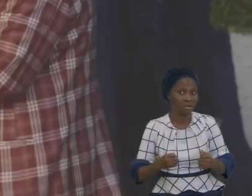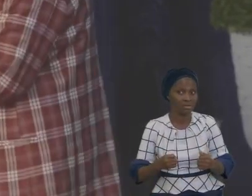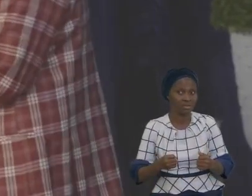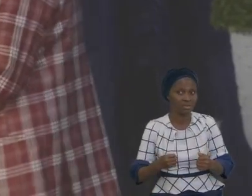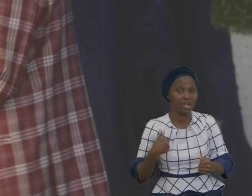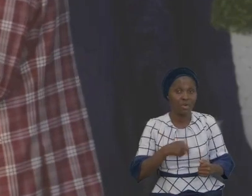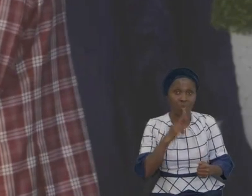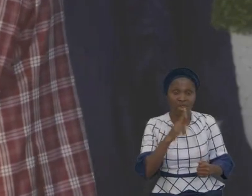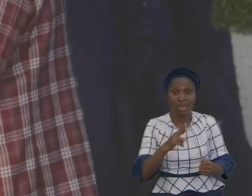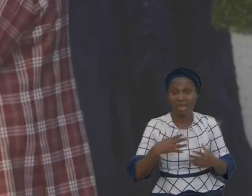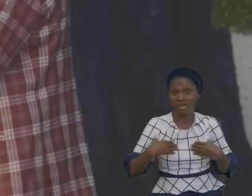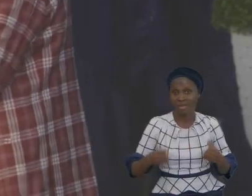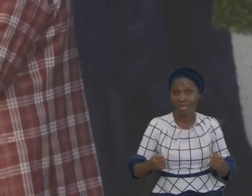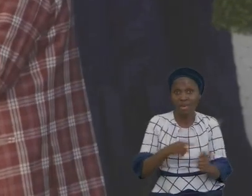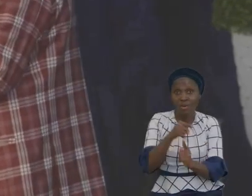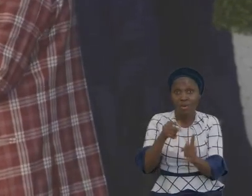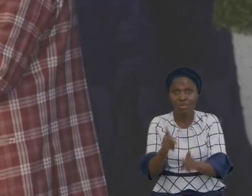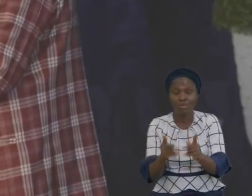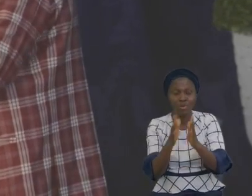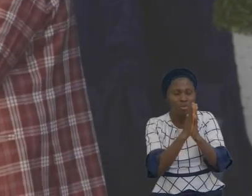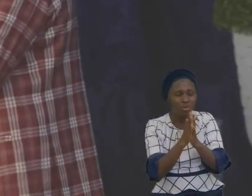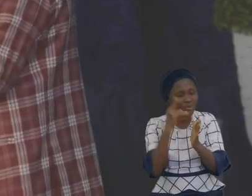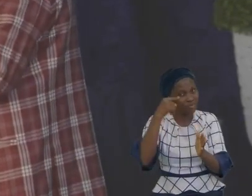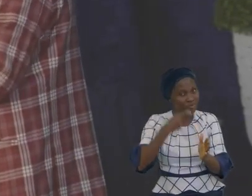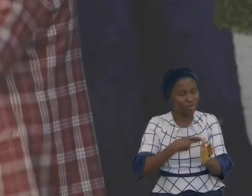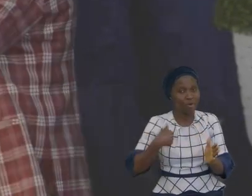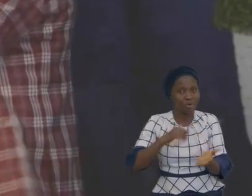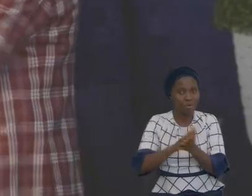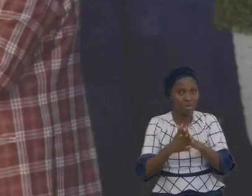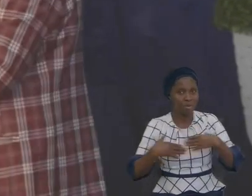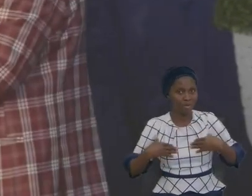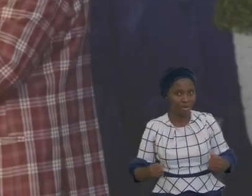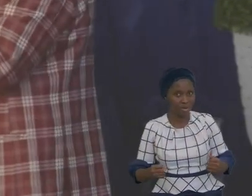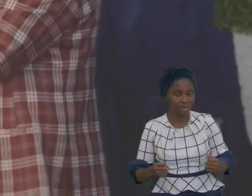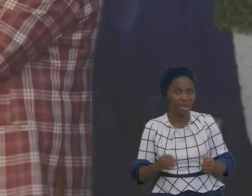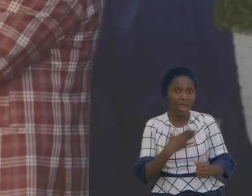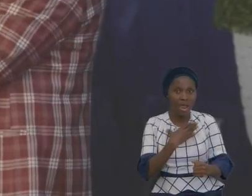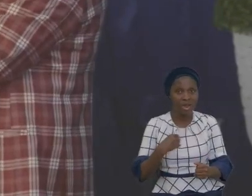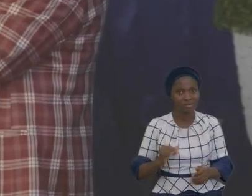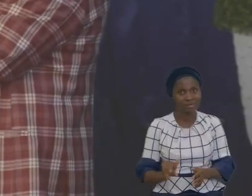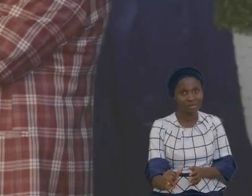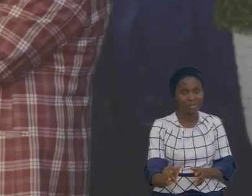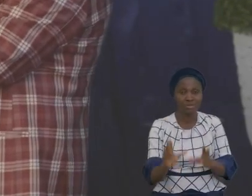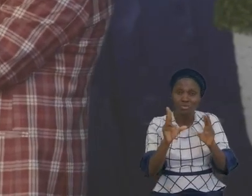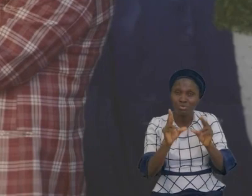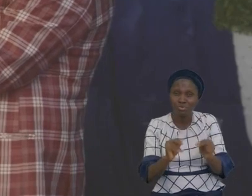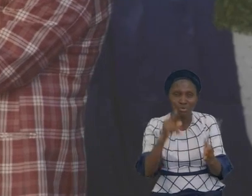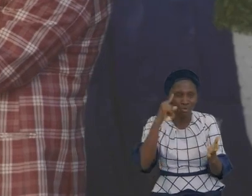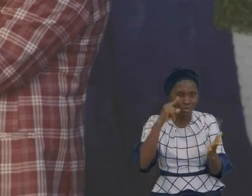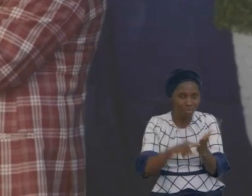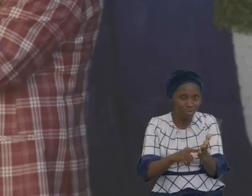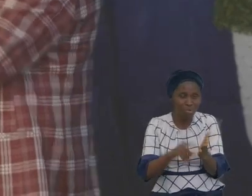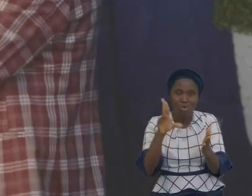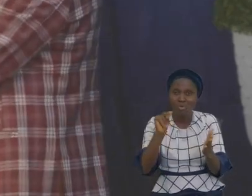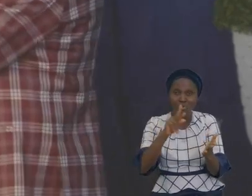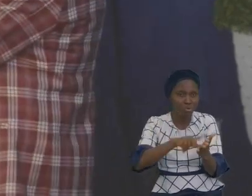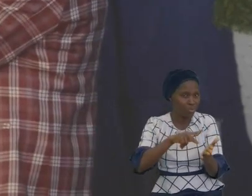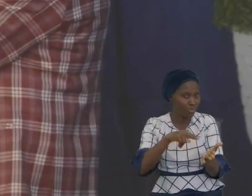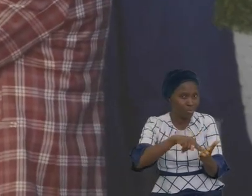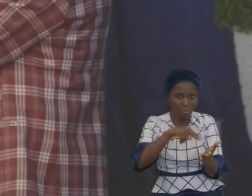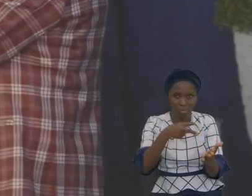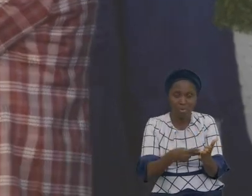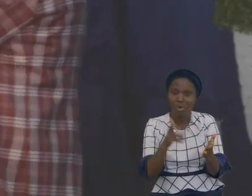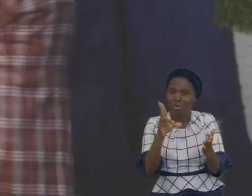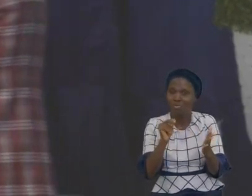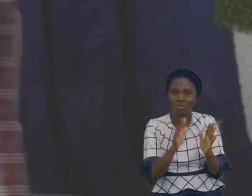And yet, there is no goal, there is no purpose, there is no plan, there is no destination that